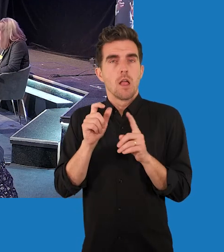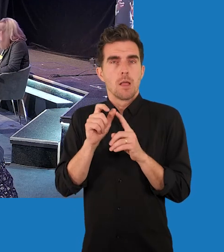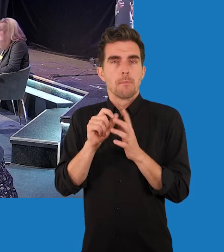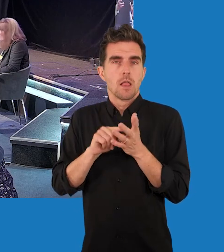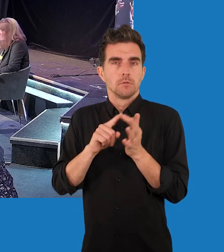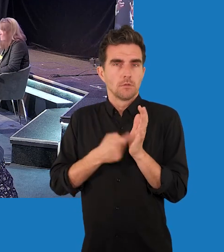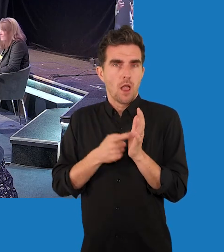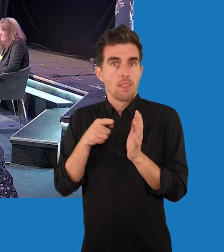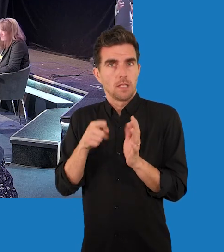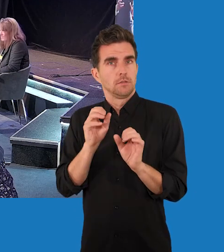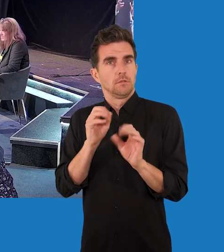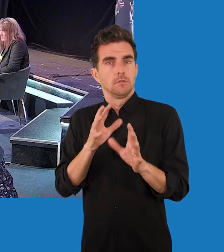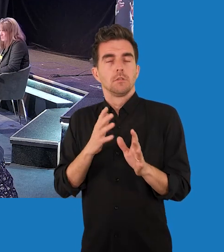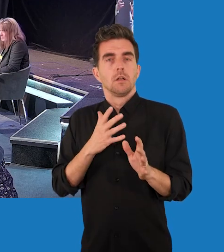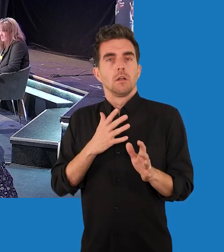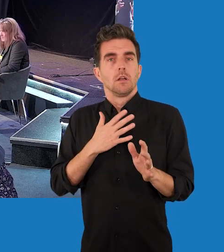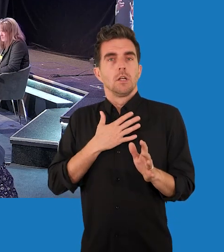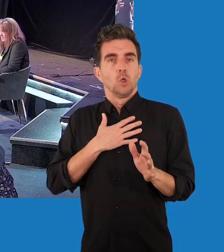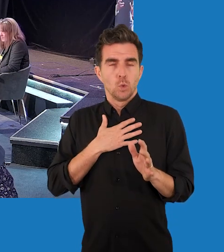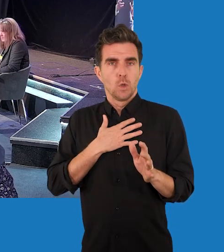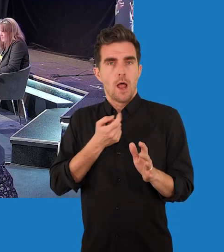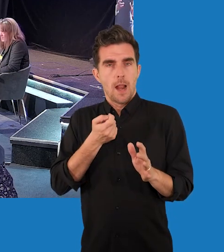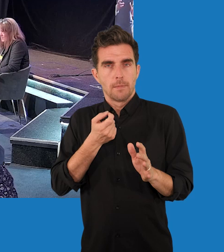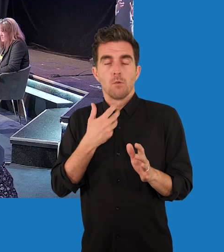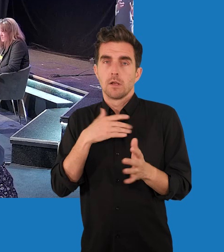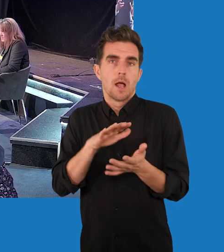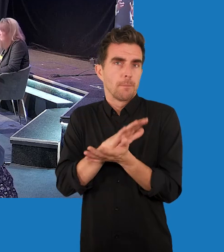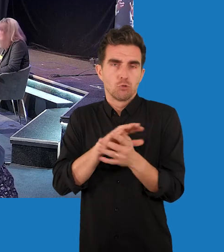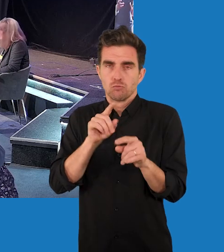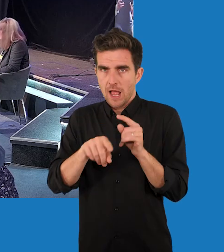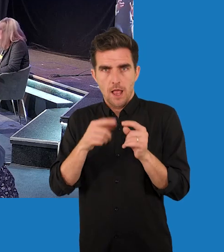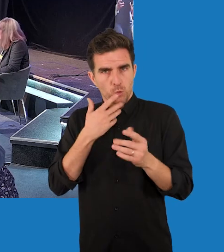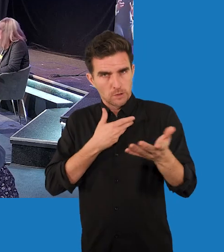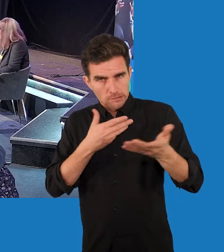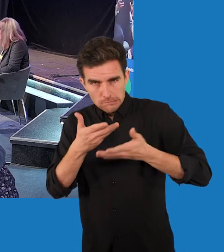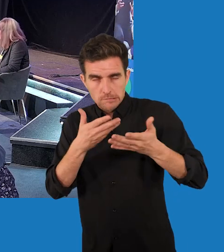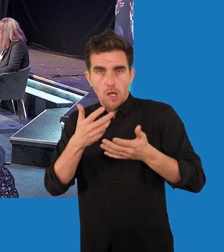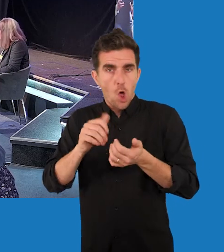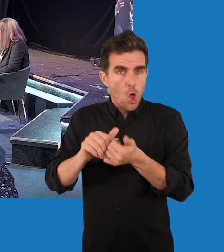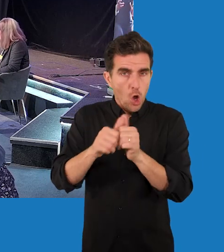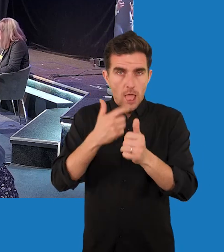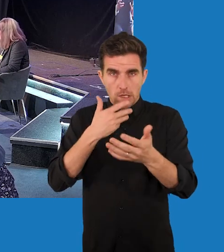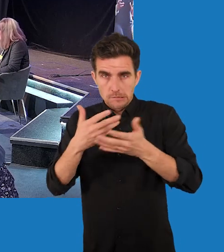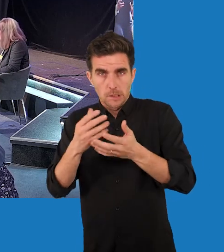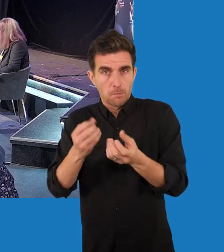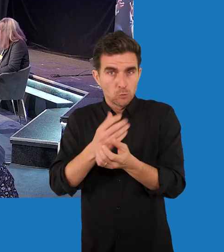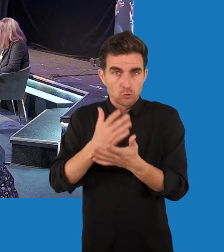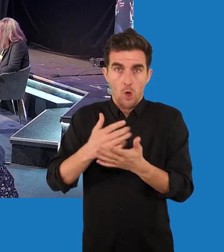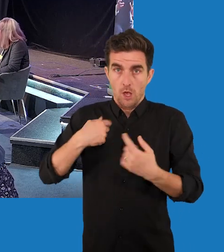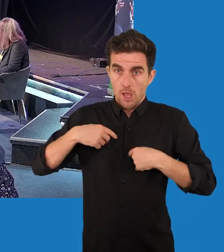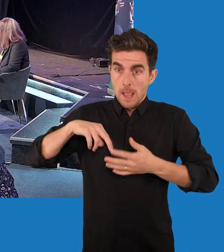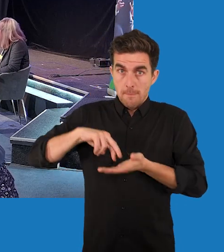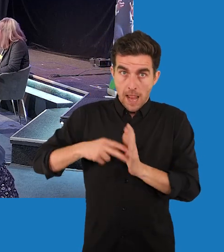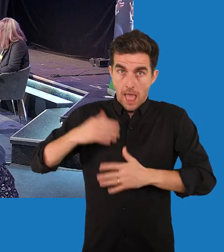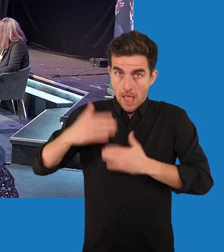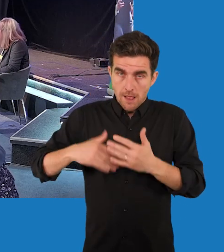Thank you. Hopefully, Peter, that provides some reassurance. We'd be very happy to try and communicate back to yourselves and colleagues and make